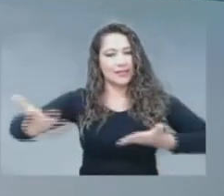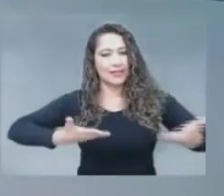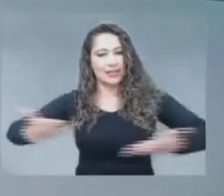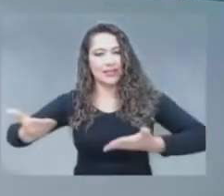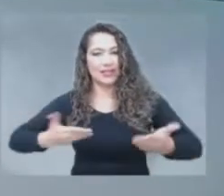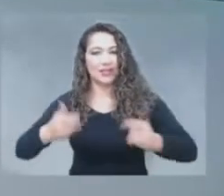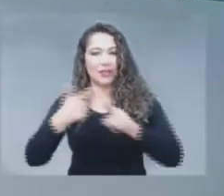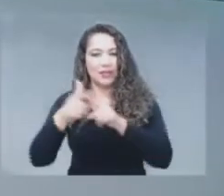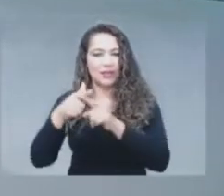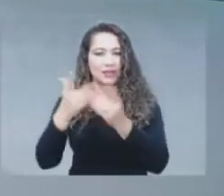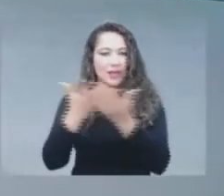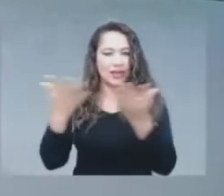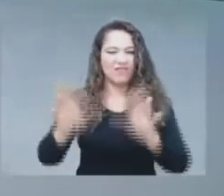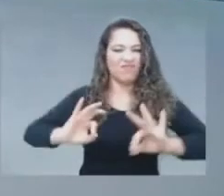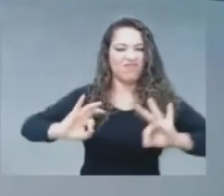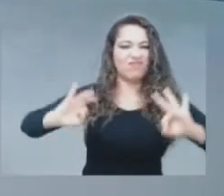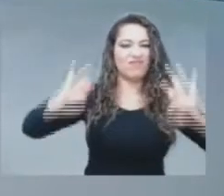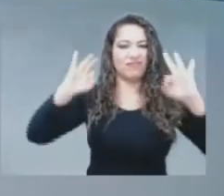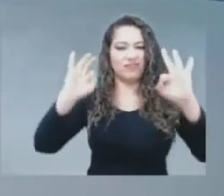to have the service